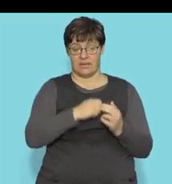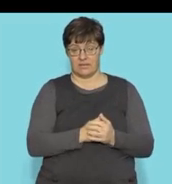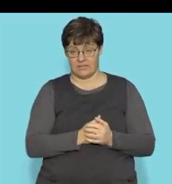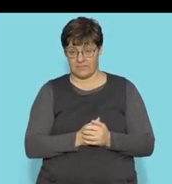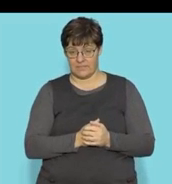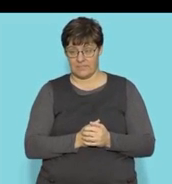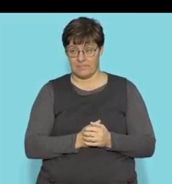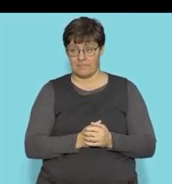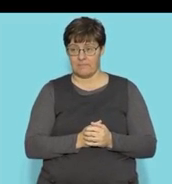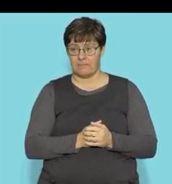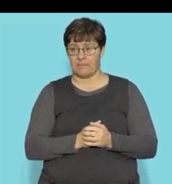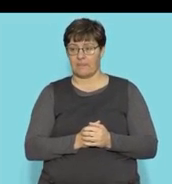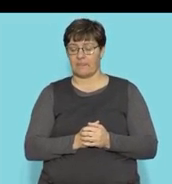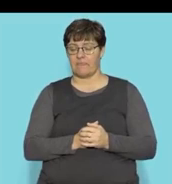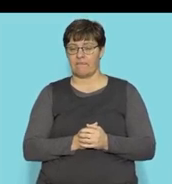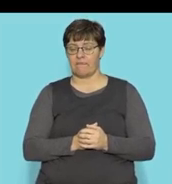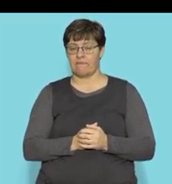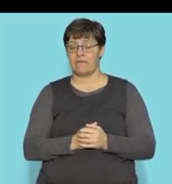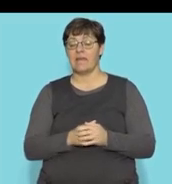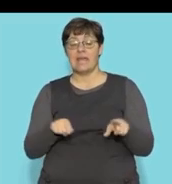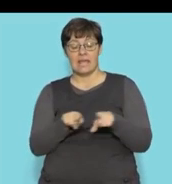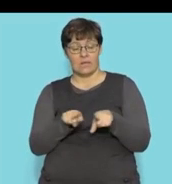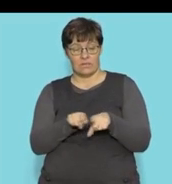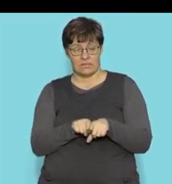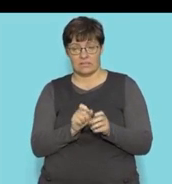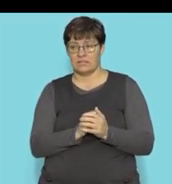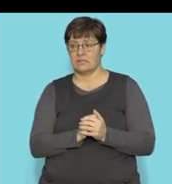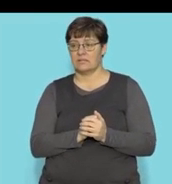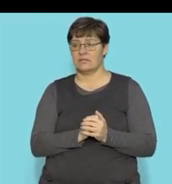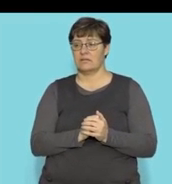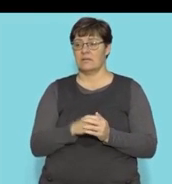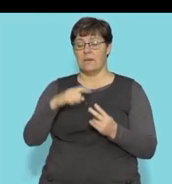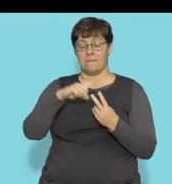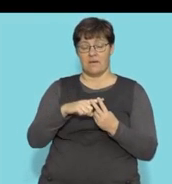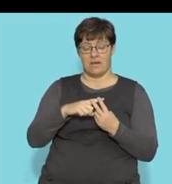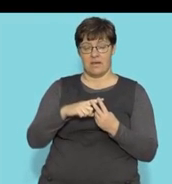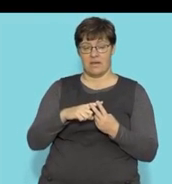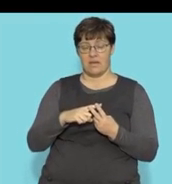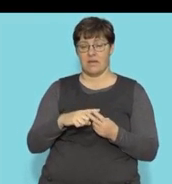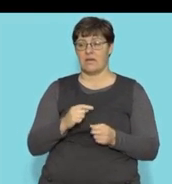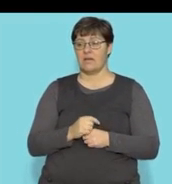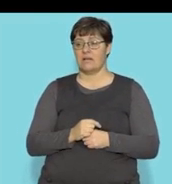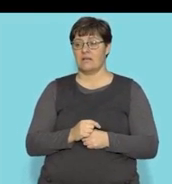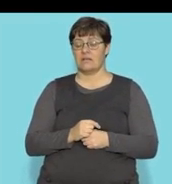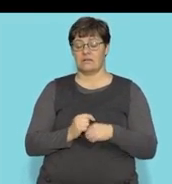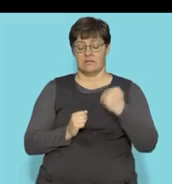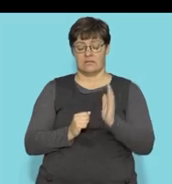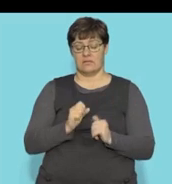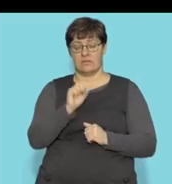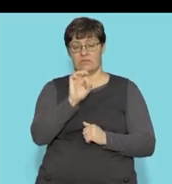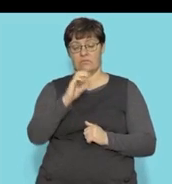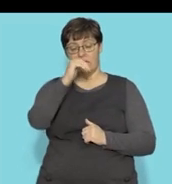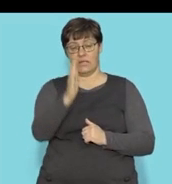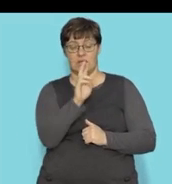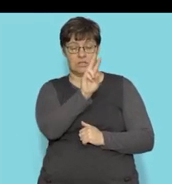117 pi. This has been multiplied by pi times my